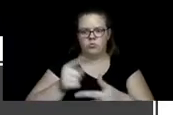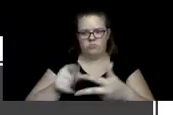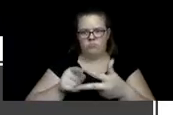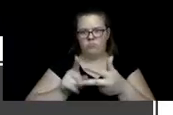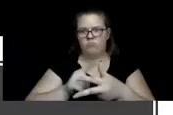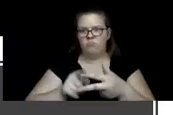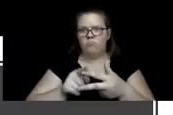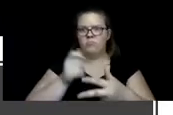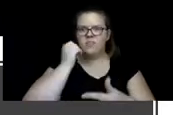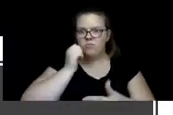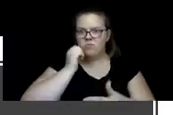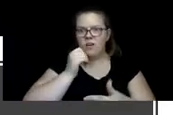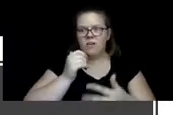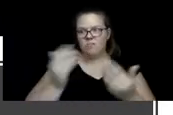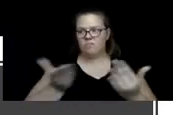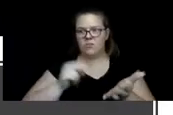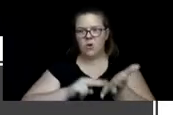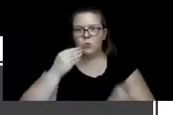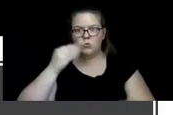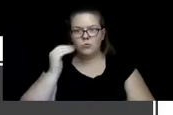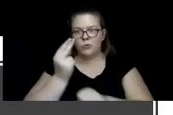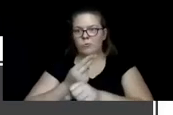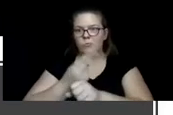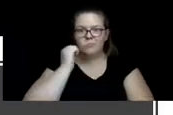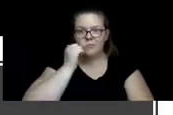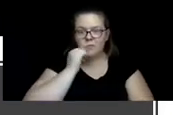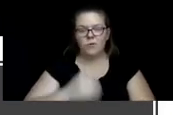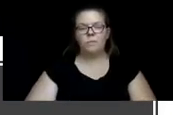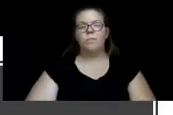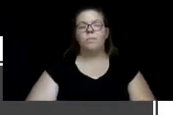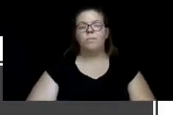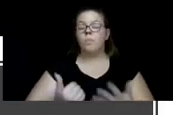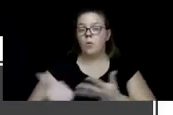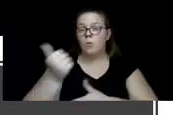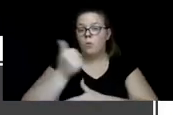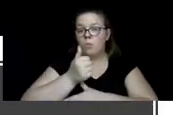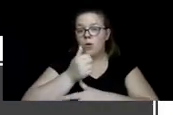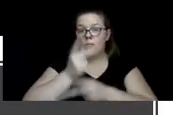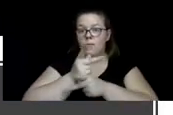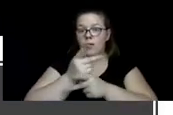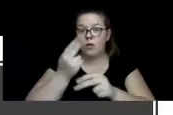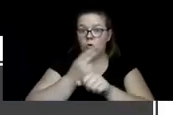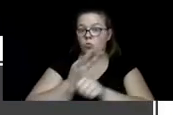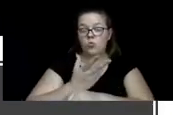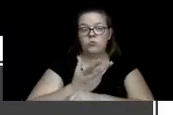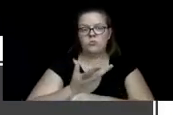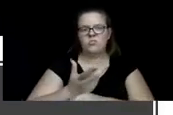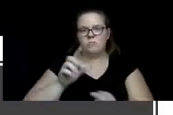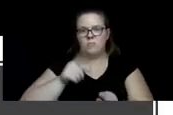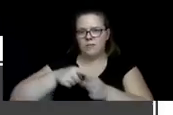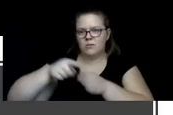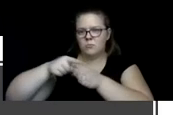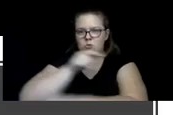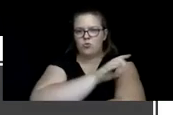I use those. Primary care uses them, and the specialty clinics use them every day. So it's